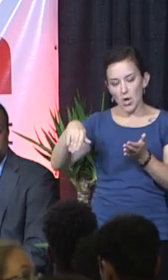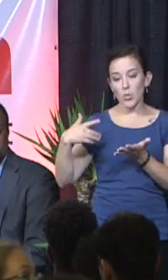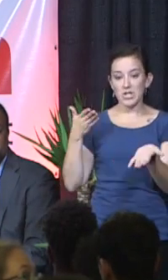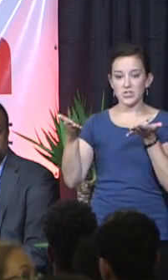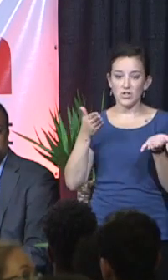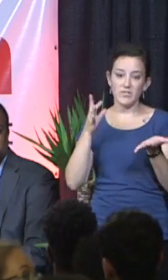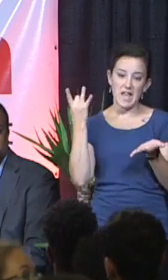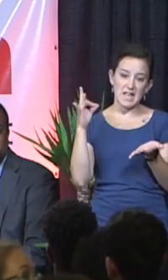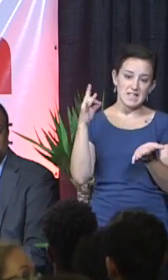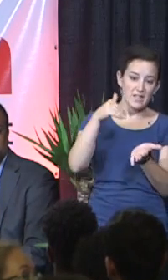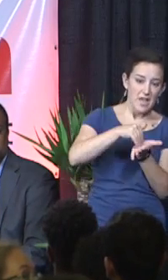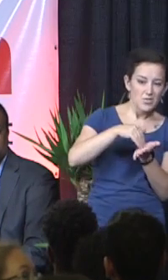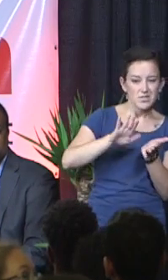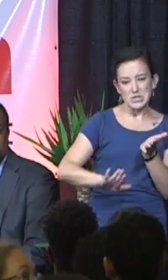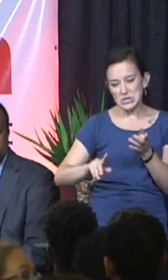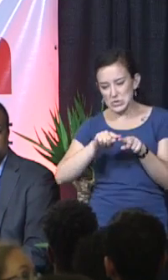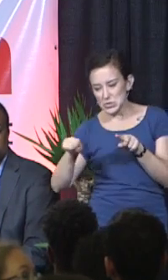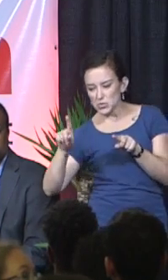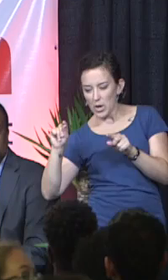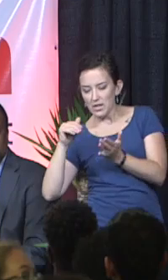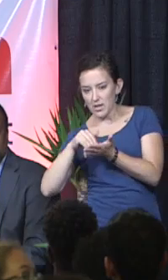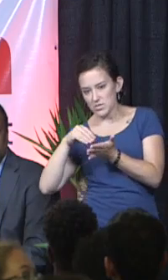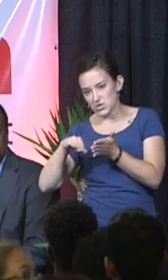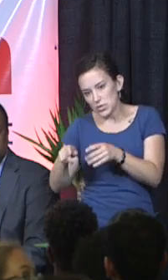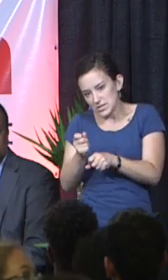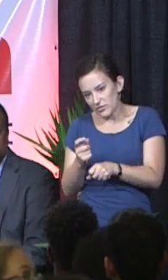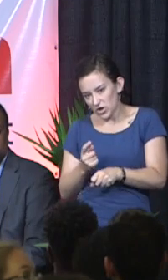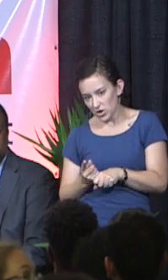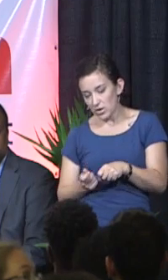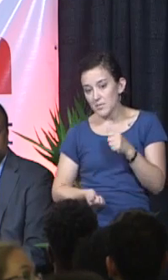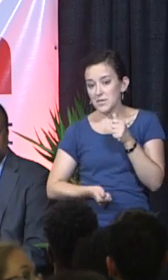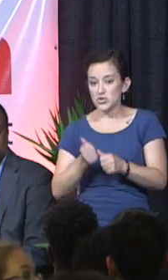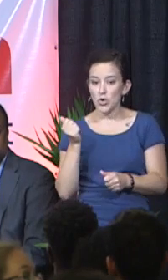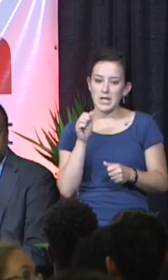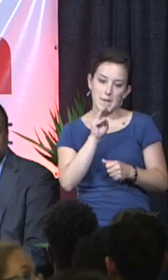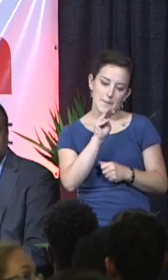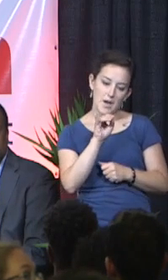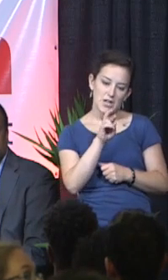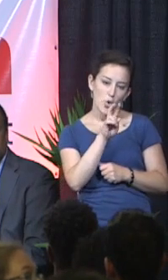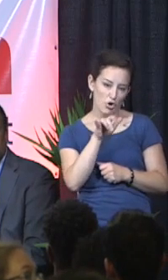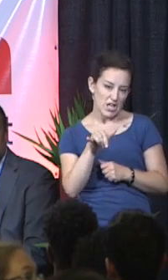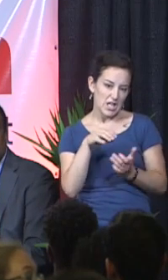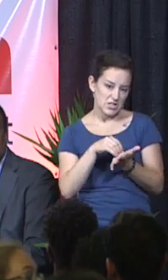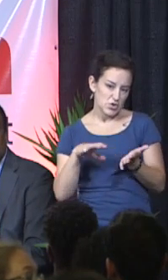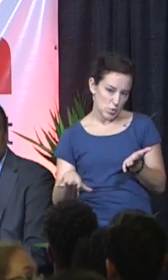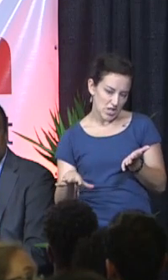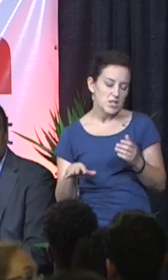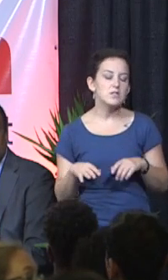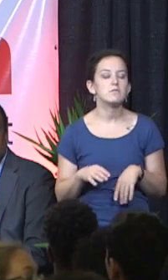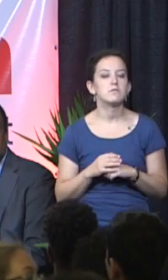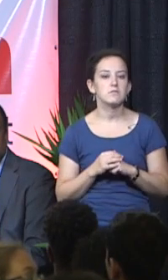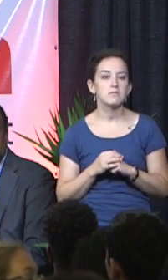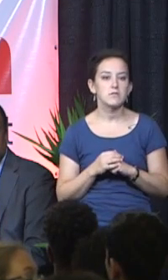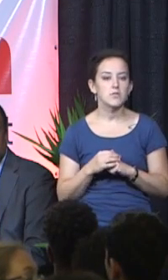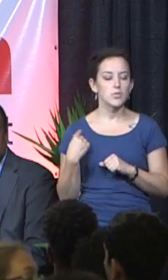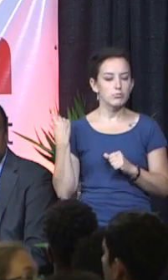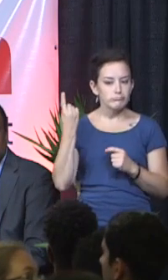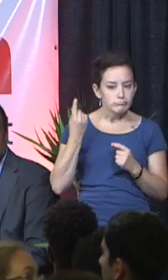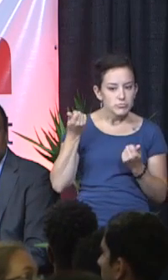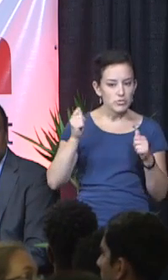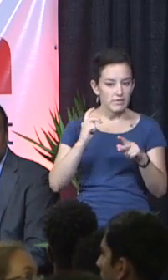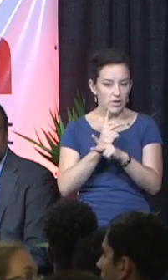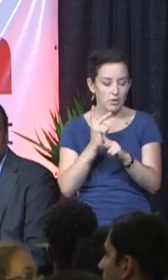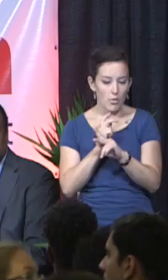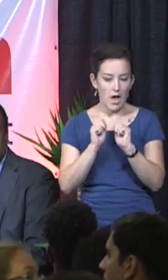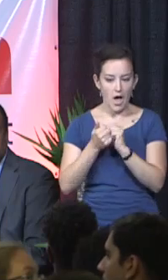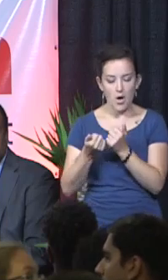about 18,000 to 20,000 students a year. We're a majority minority serving institution. And we're looking to figure out how